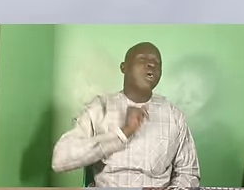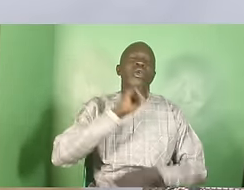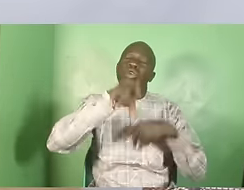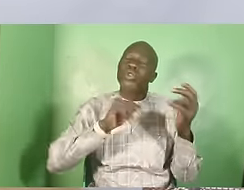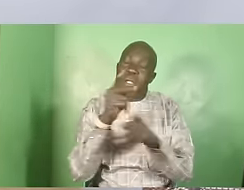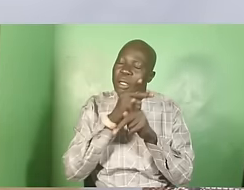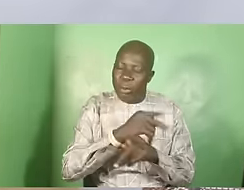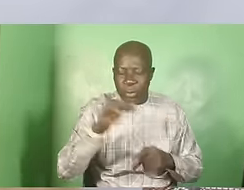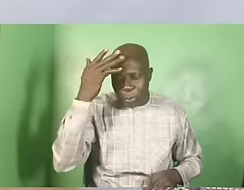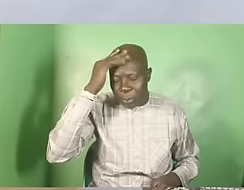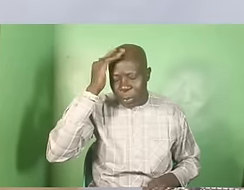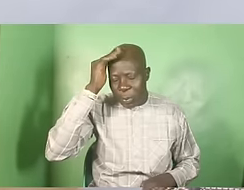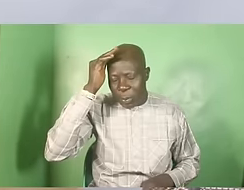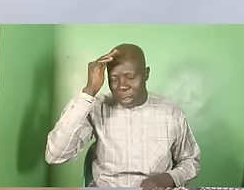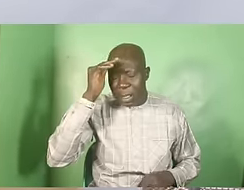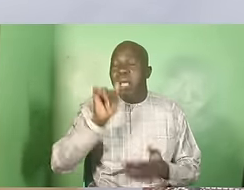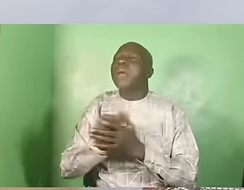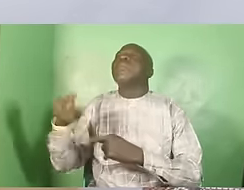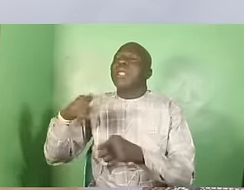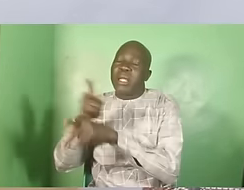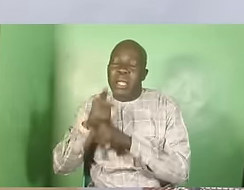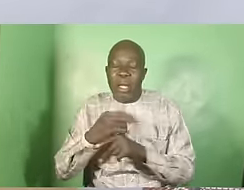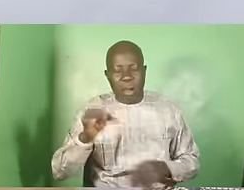Take care of them with your gray black hair.